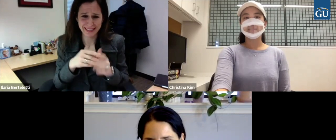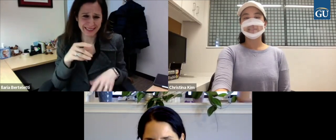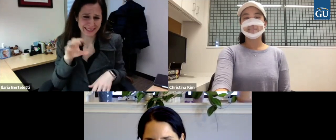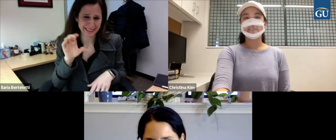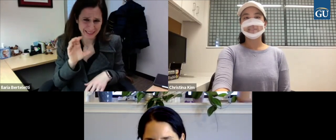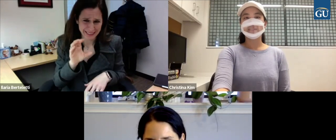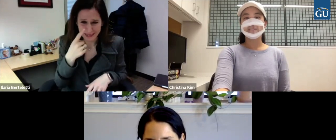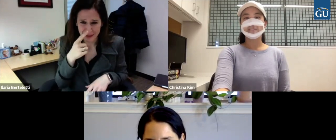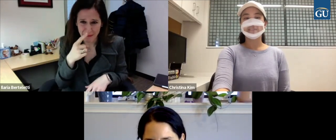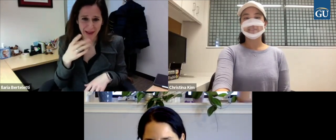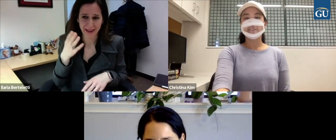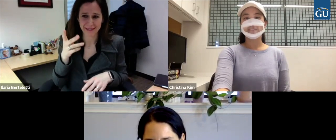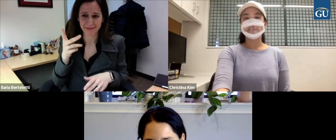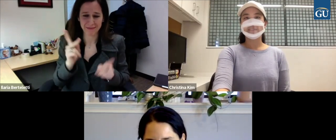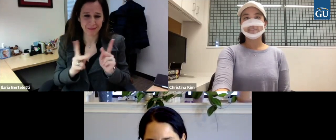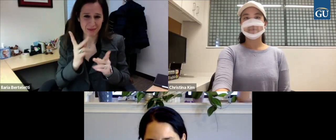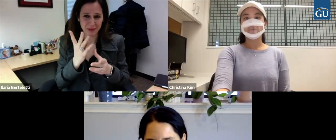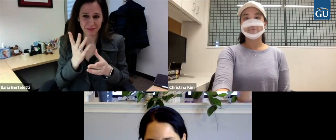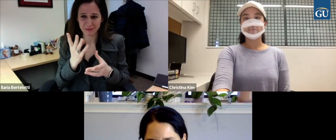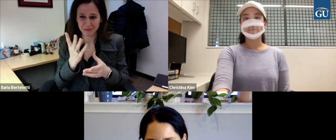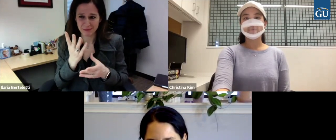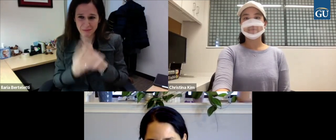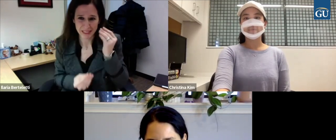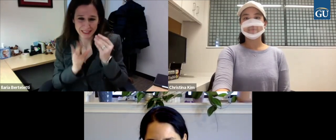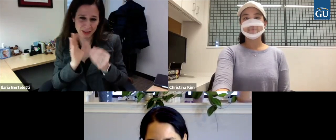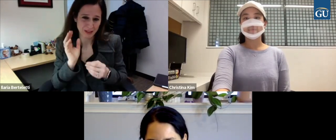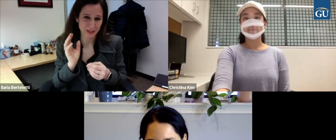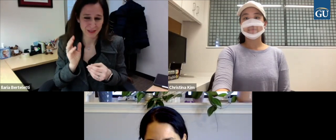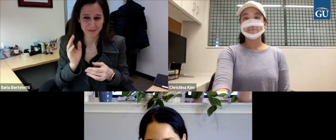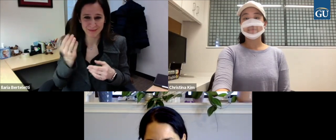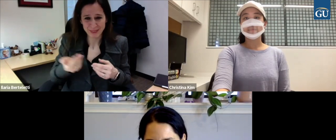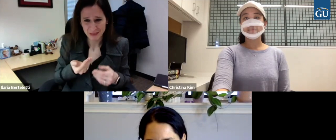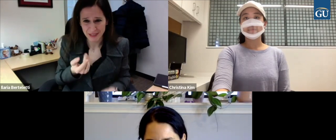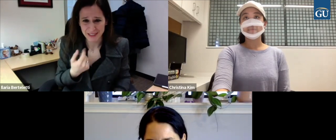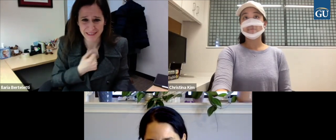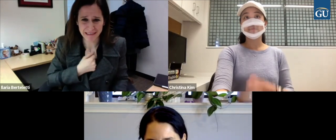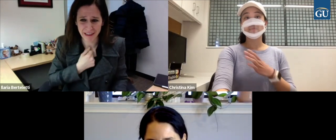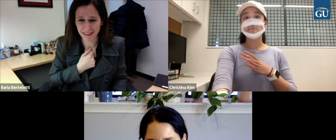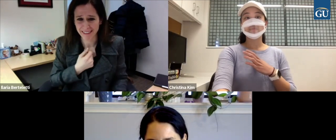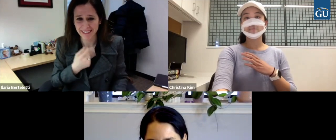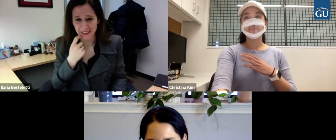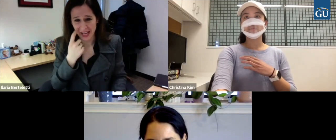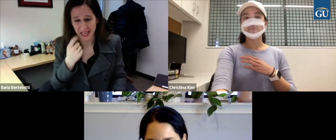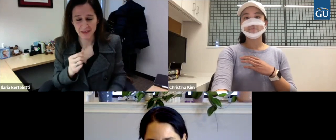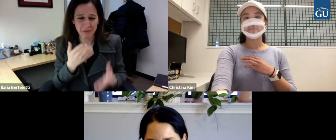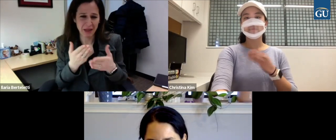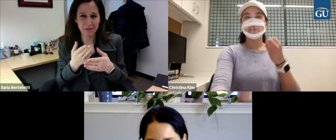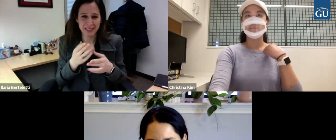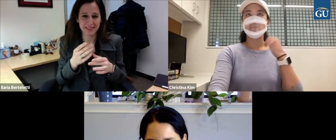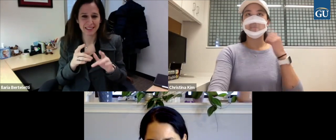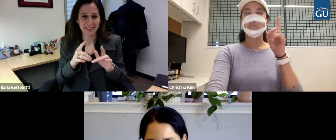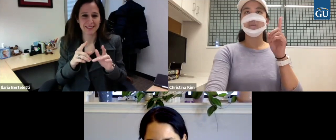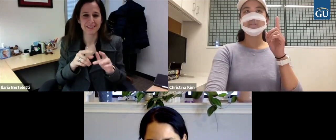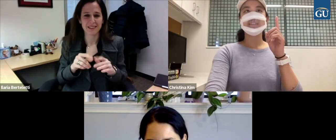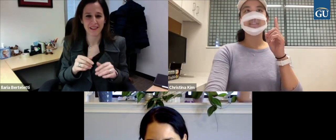But at any rate, perhaps we should start over. Christina, would you mind terribly? I think people have missed the introduction.